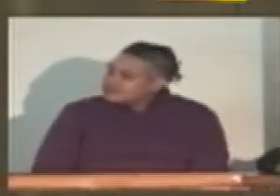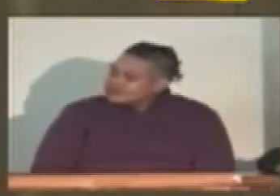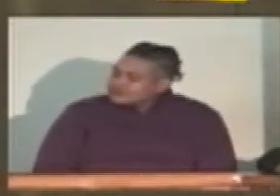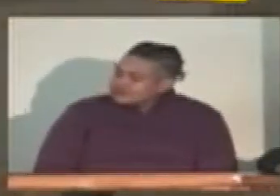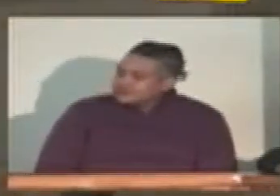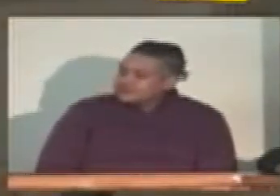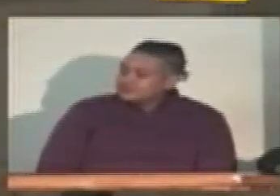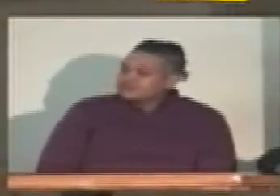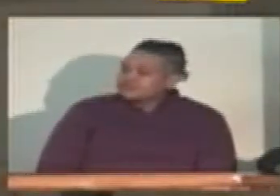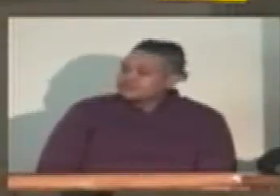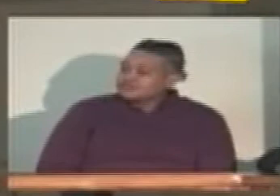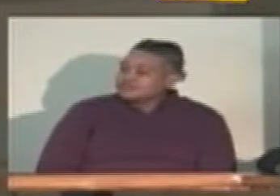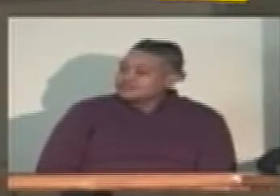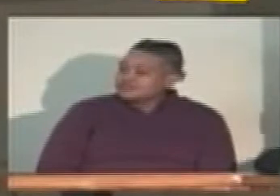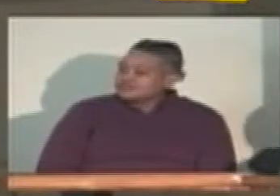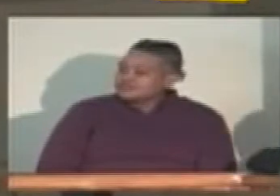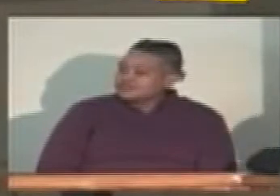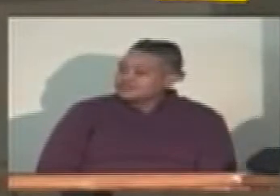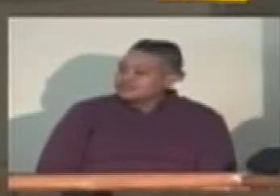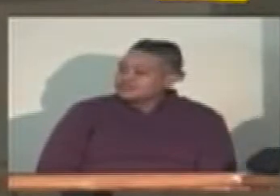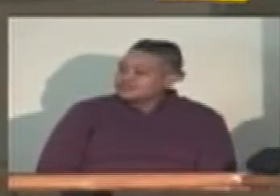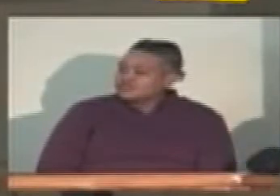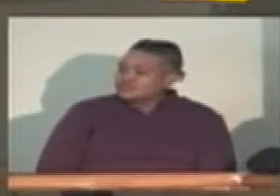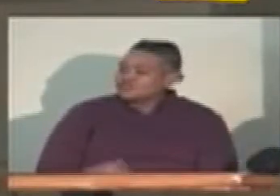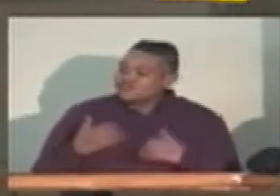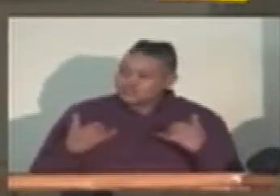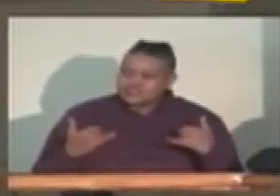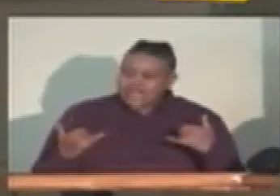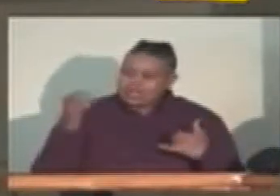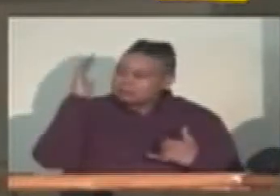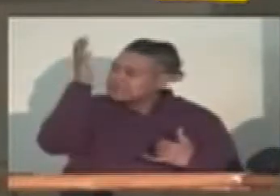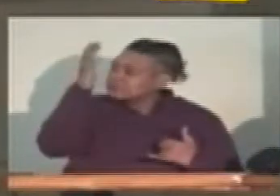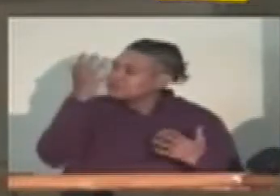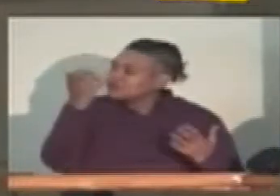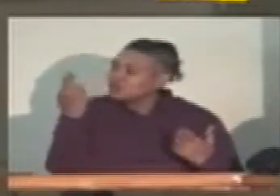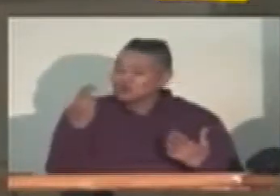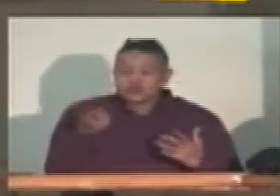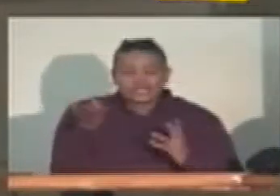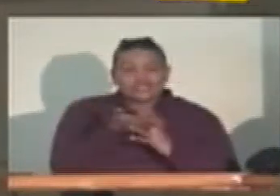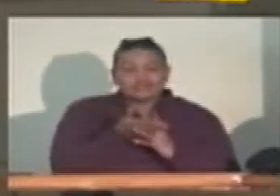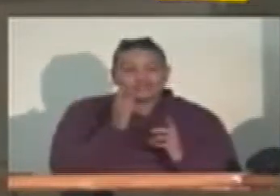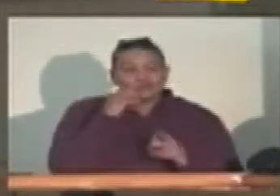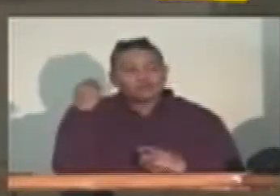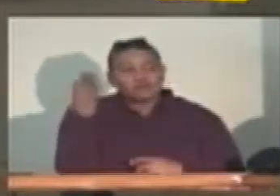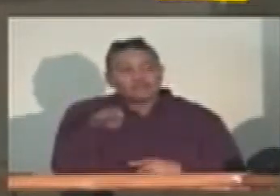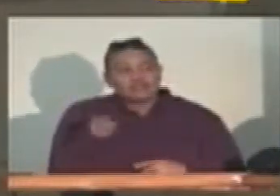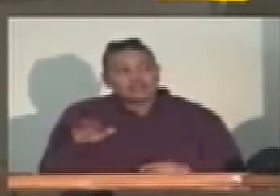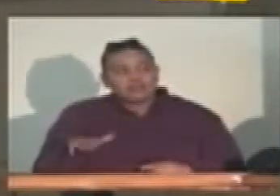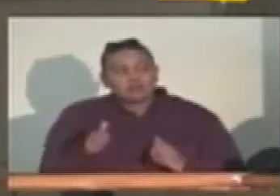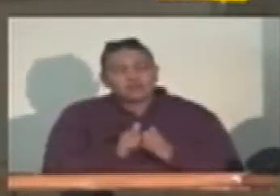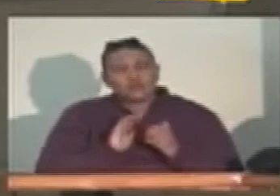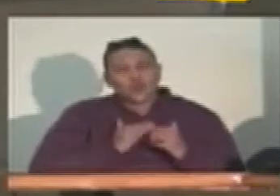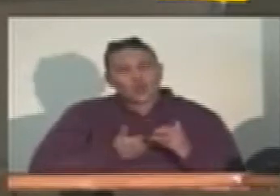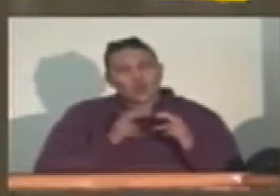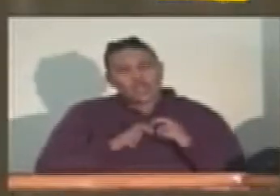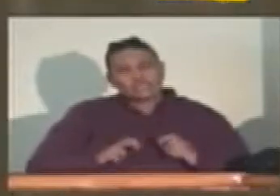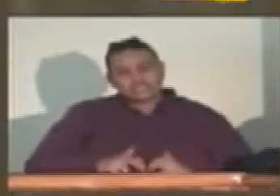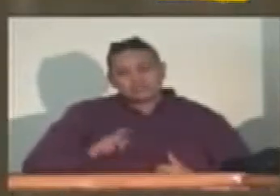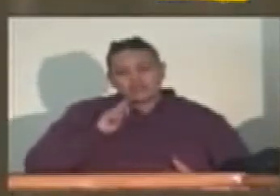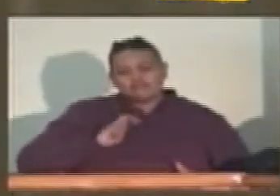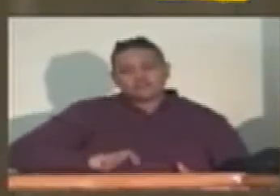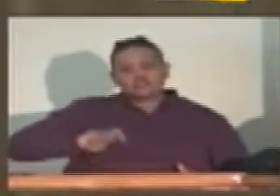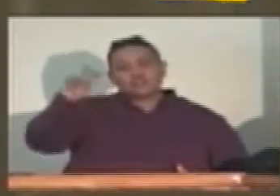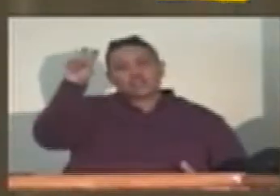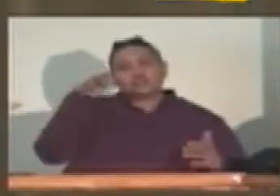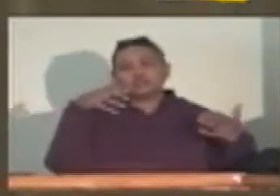Today, Mr. Speaker, I want to use this intervention to provide this honorable House with our assessment of the transport